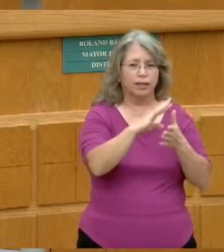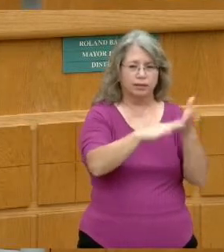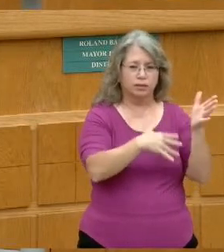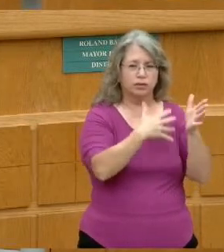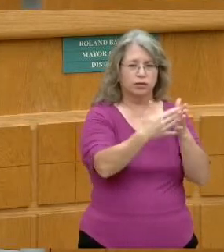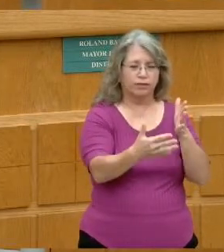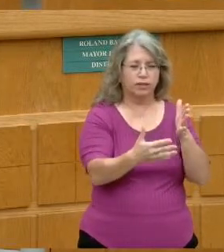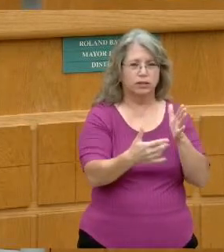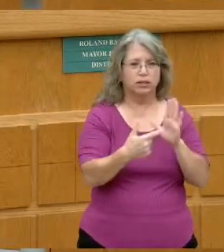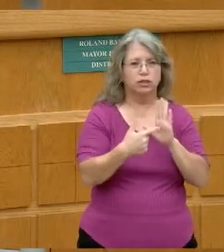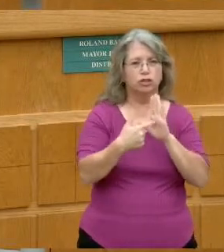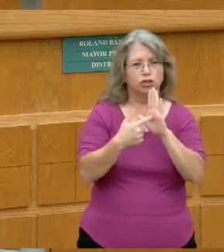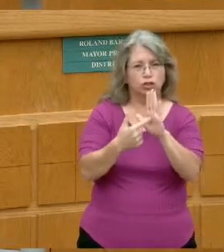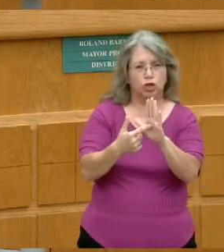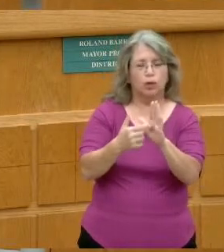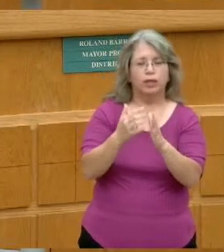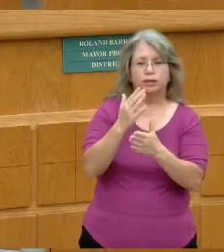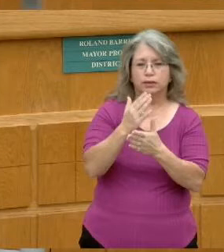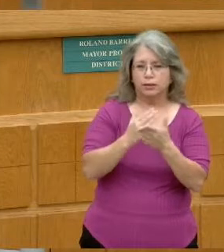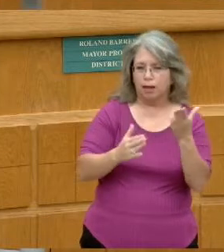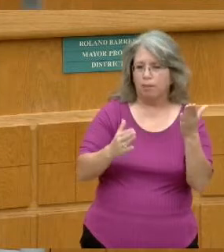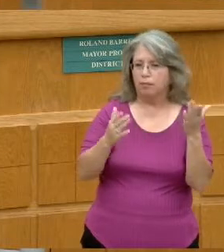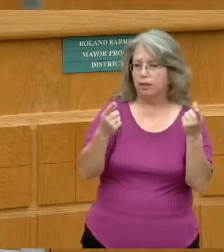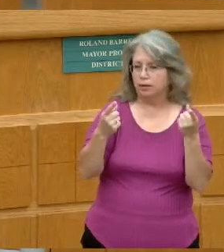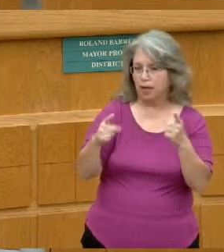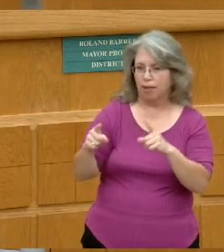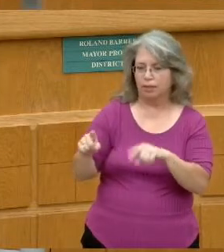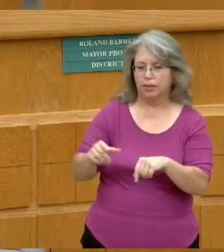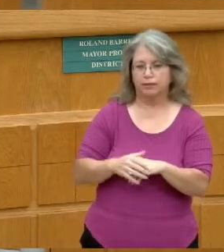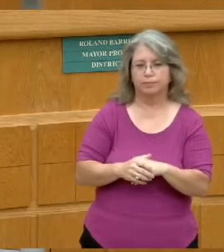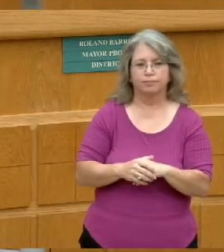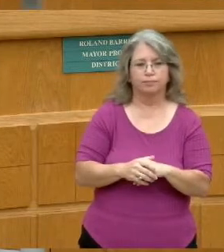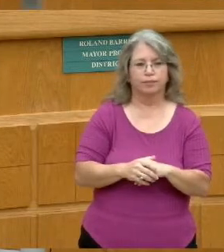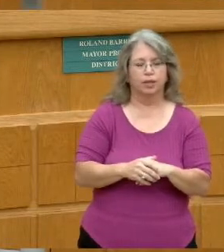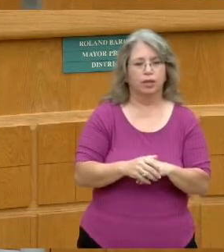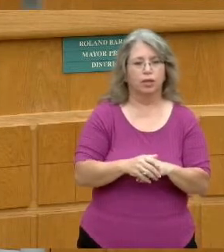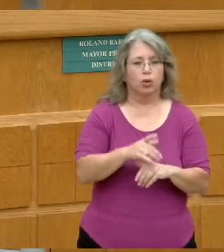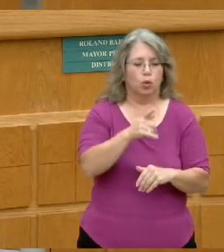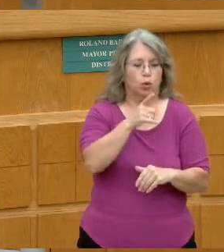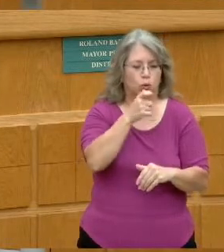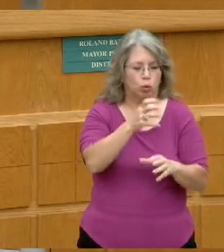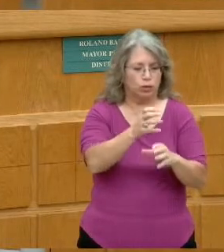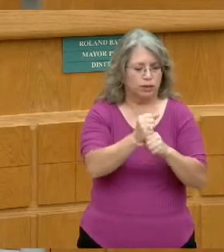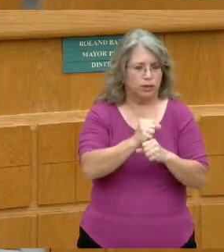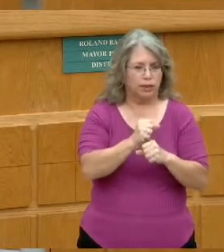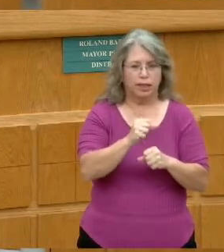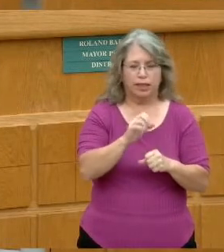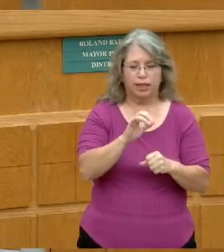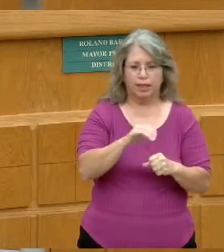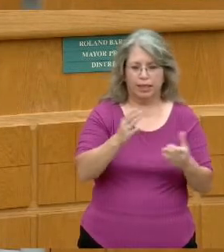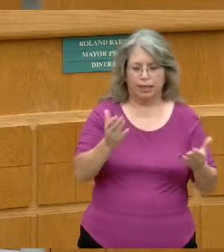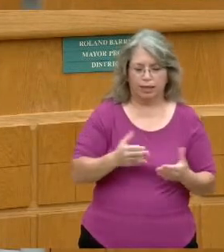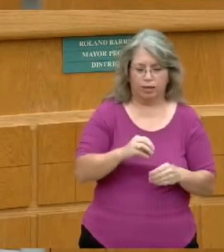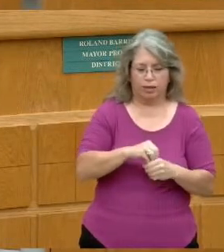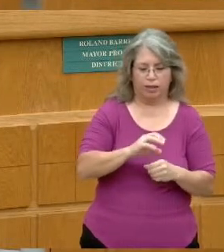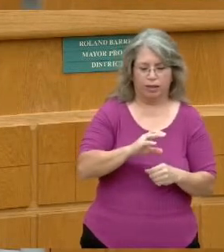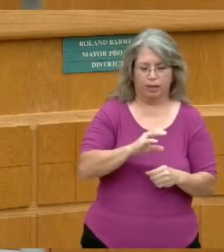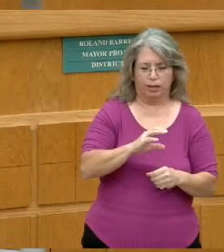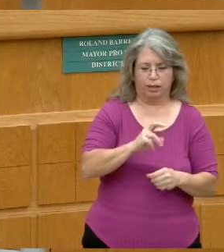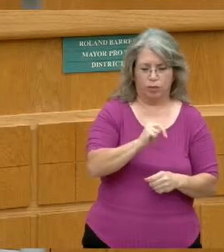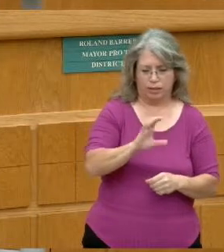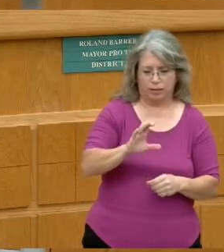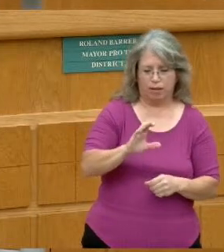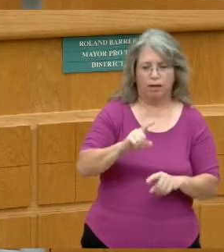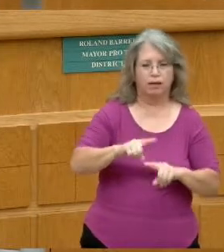The dynamics of who's contracting COVID-19 are different in Nueces County than in the other counties in the Coastal Bend area. For